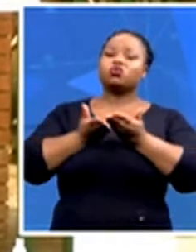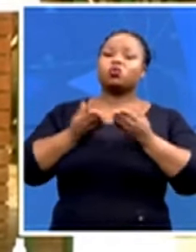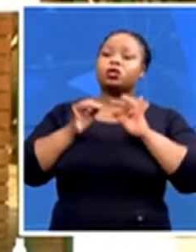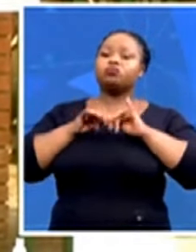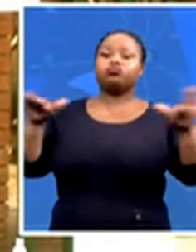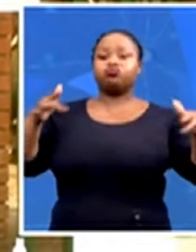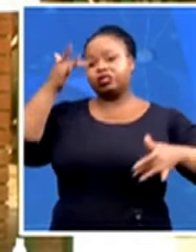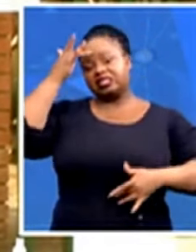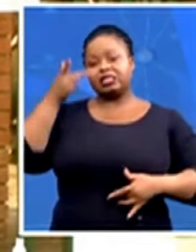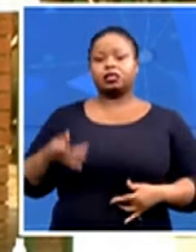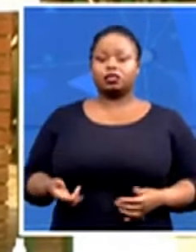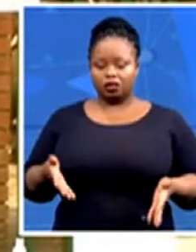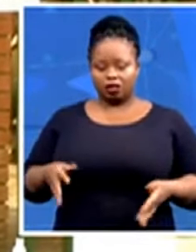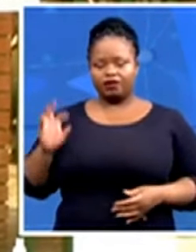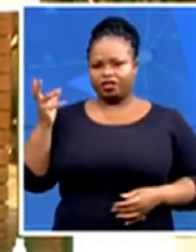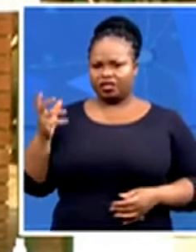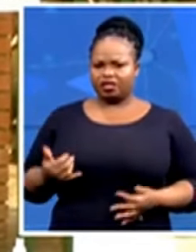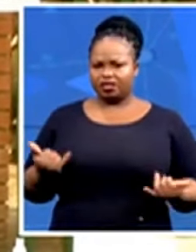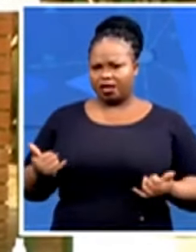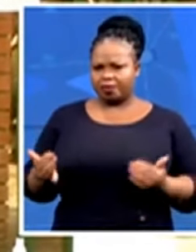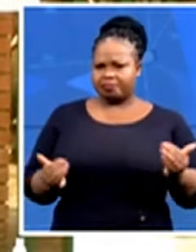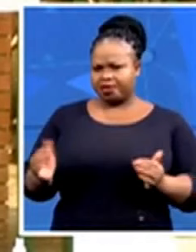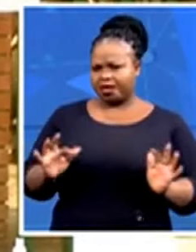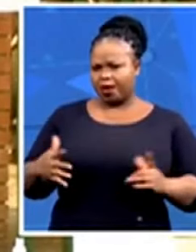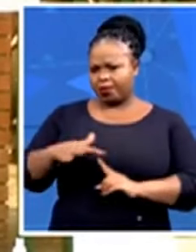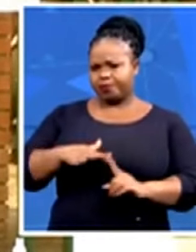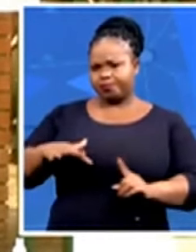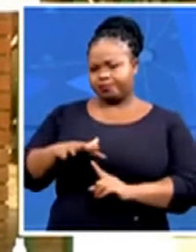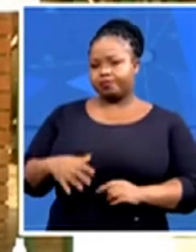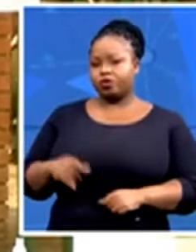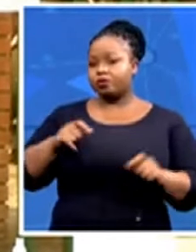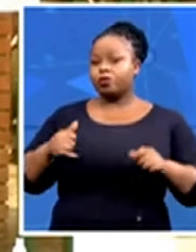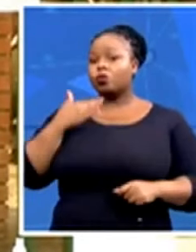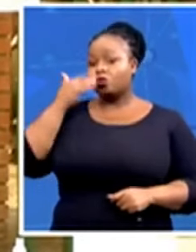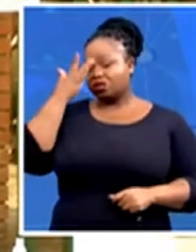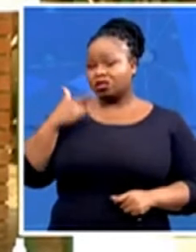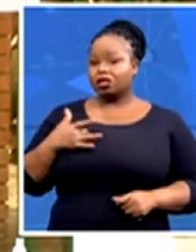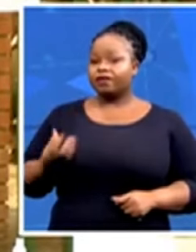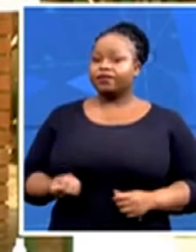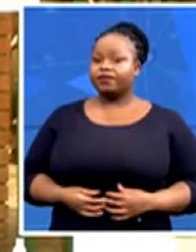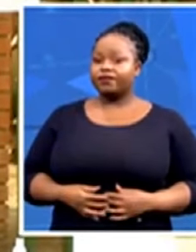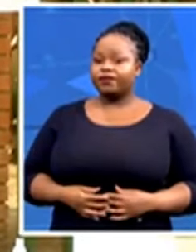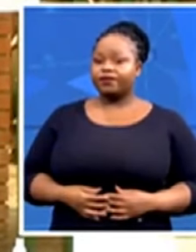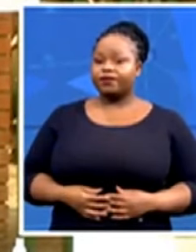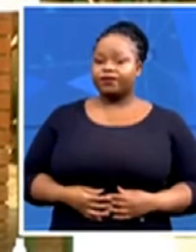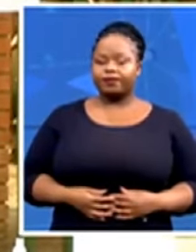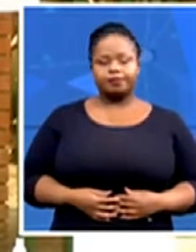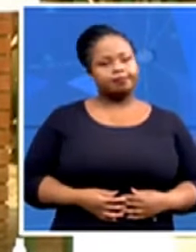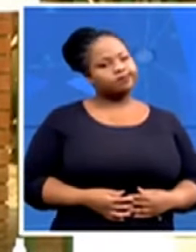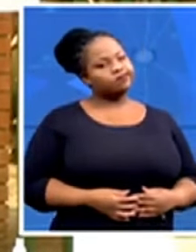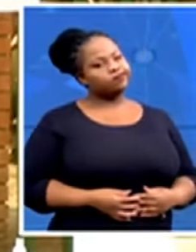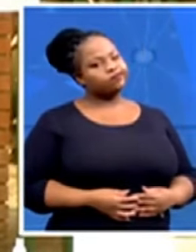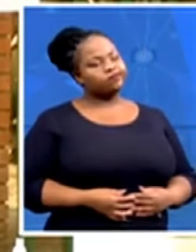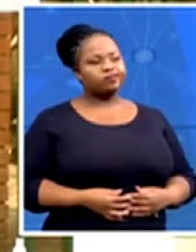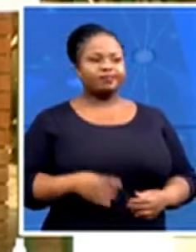been the situation now in terms of your numbers of people that are infected from school? Well, it's difficult to say now